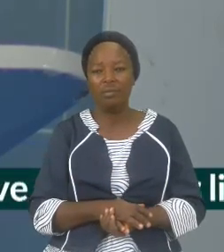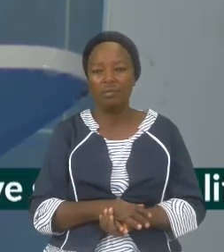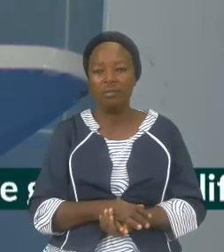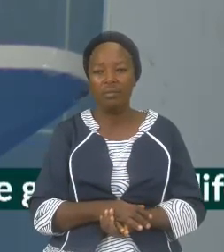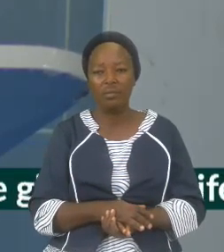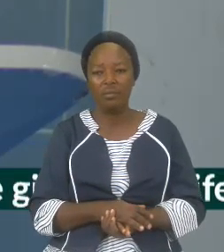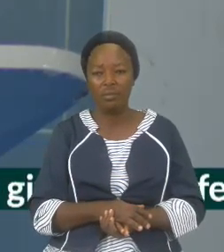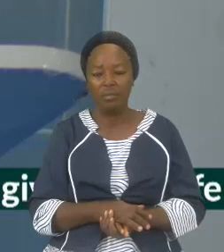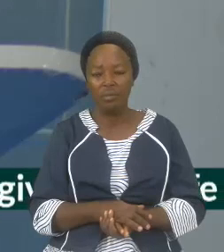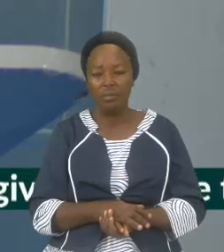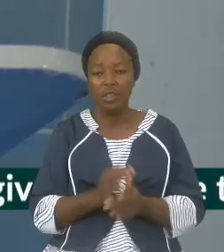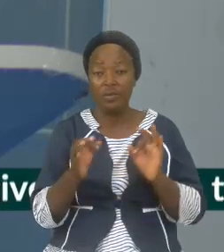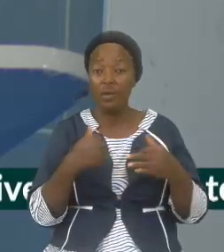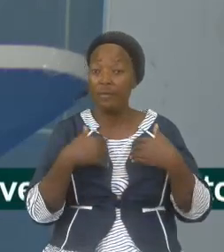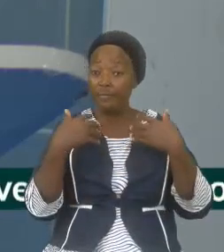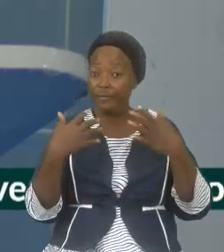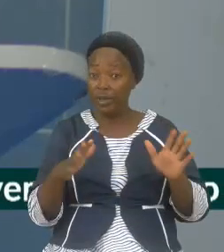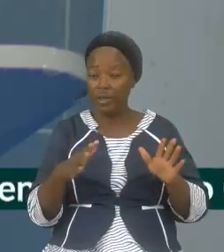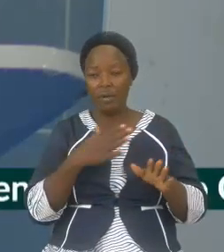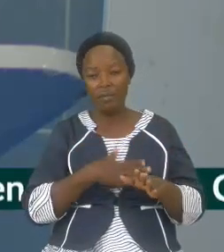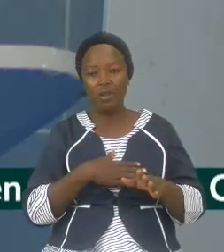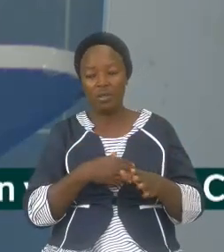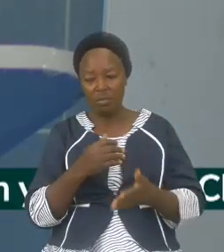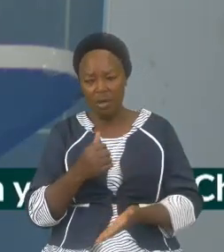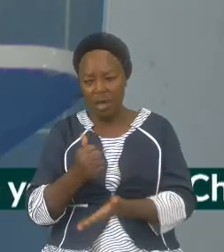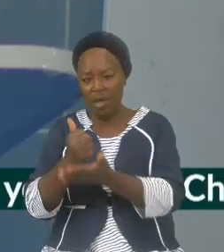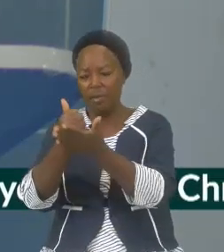If you are finished, go to the far back.